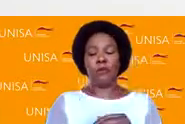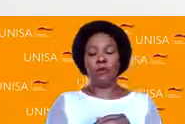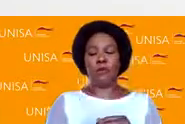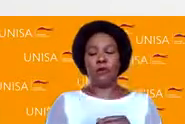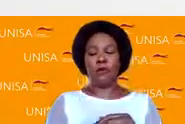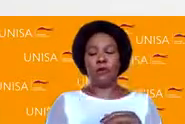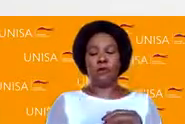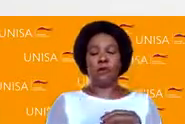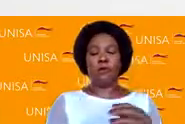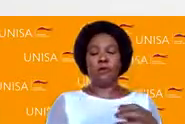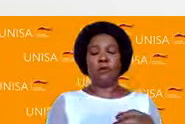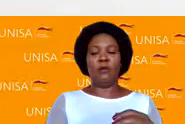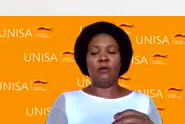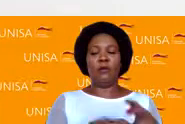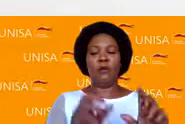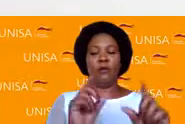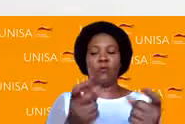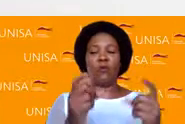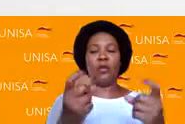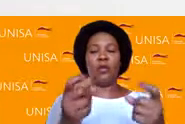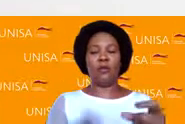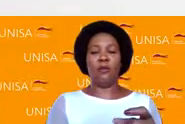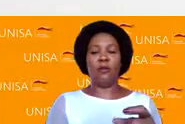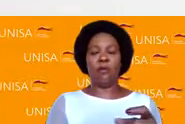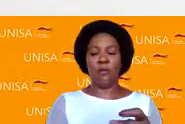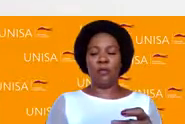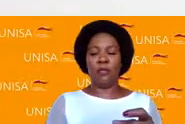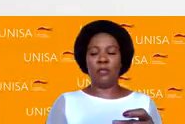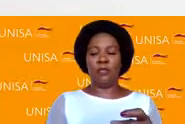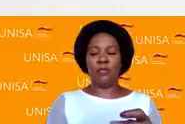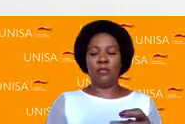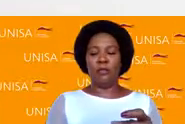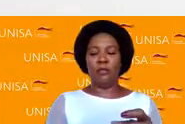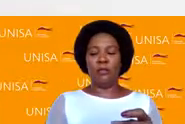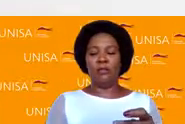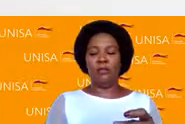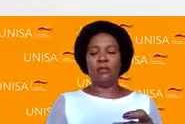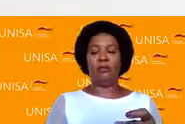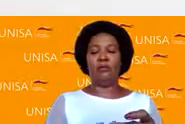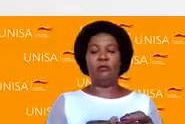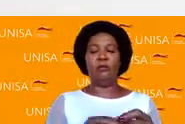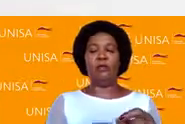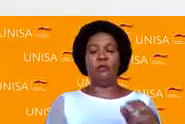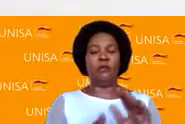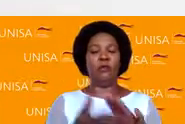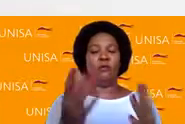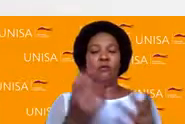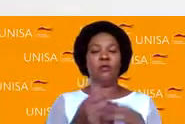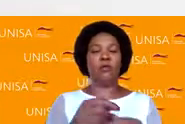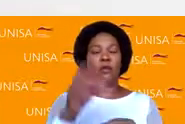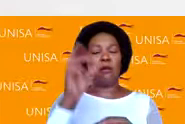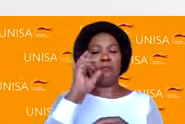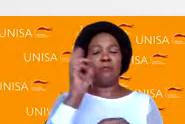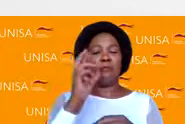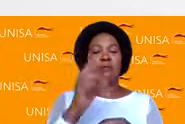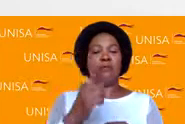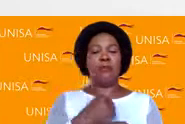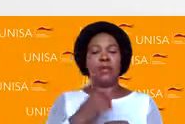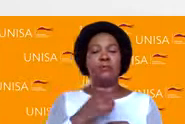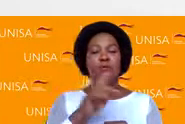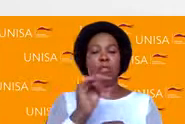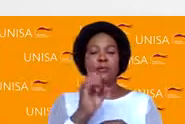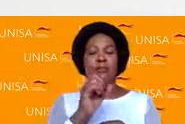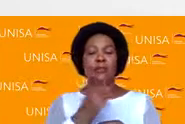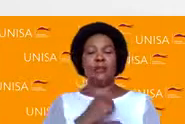quick view of the MyLife email account. So as we roll back, remember we started with myUnisa and